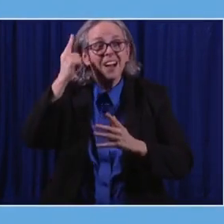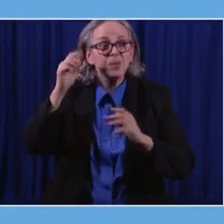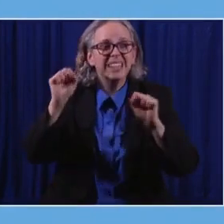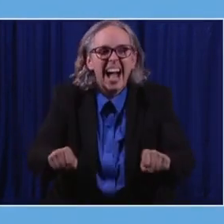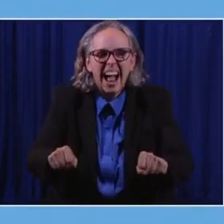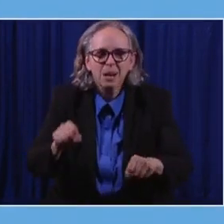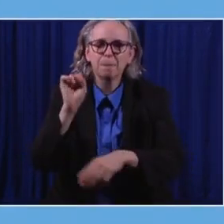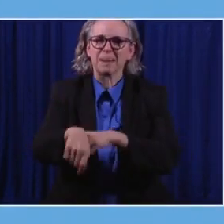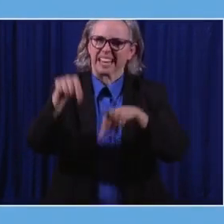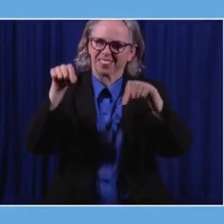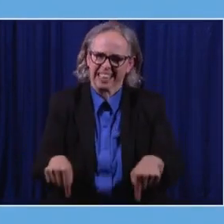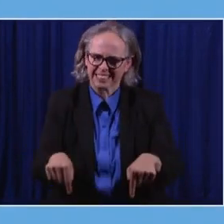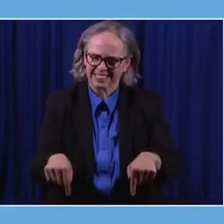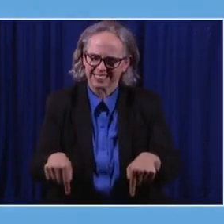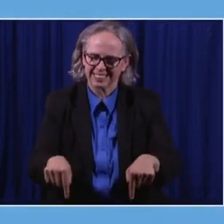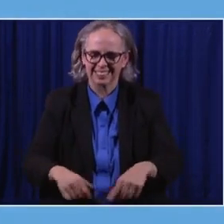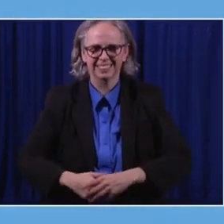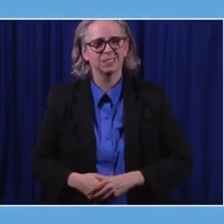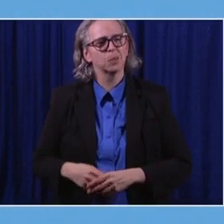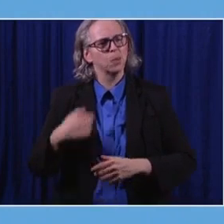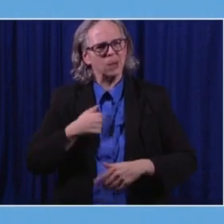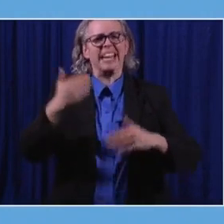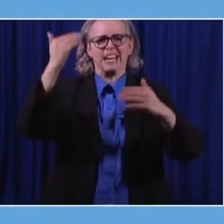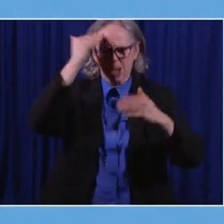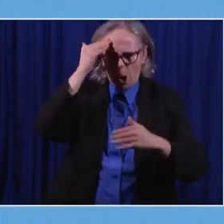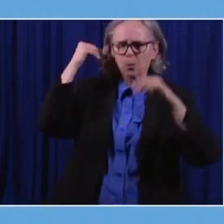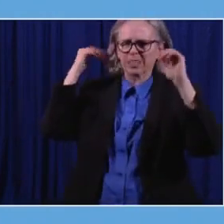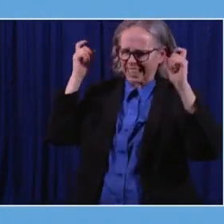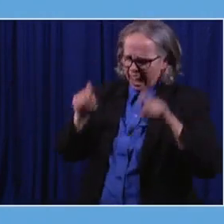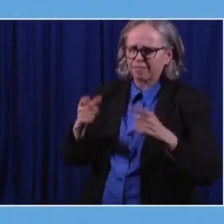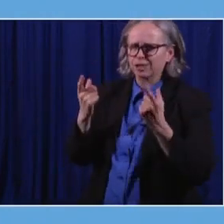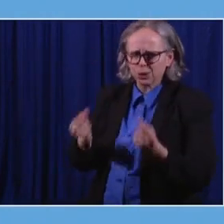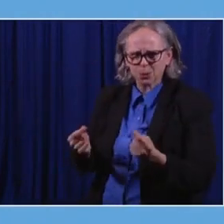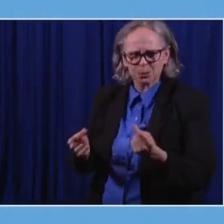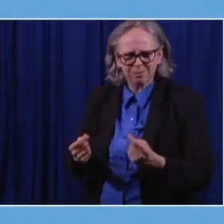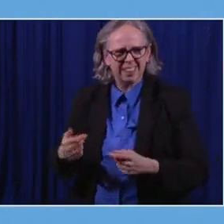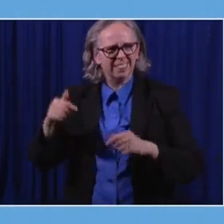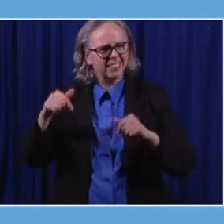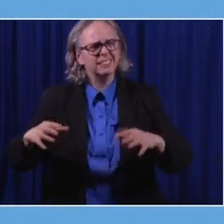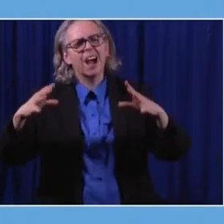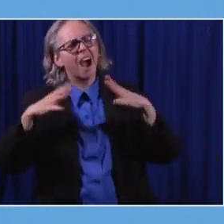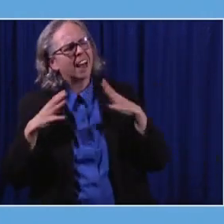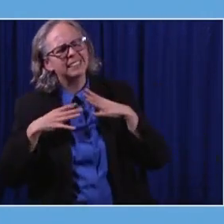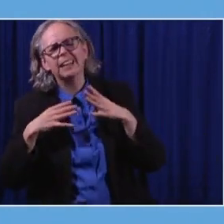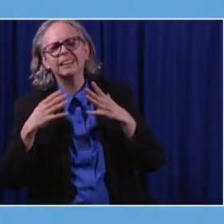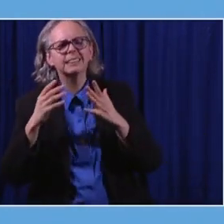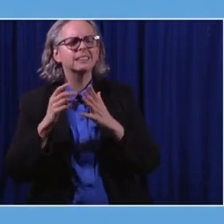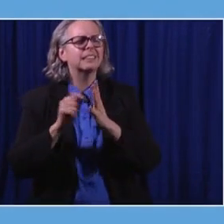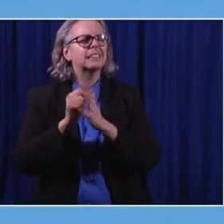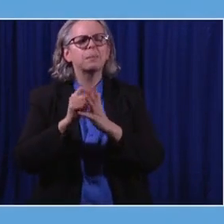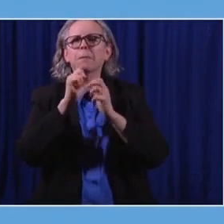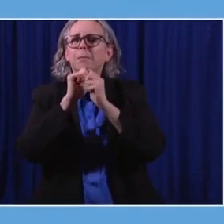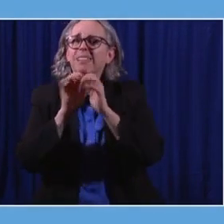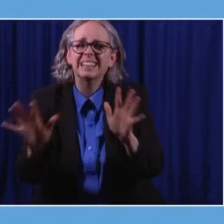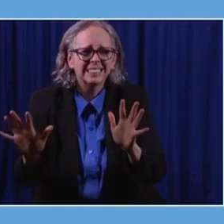We know what we have to do. This holiday season can still be blessed. This holiday season will still be fun.